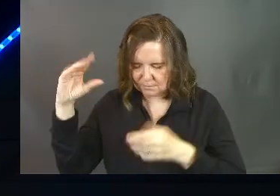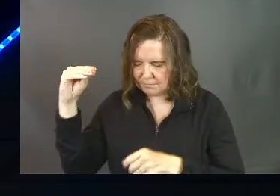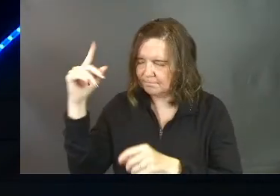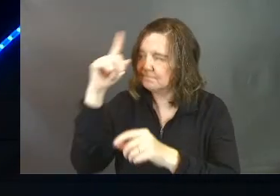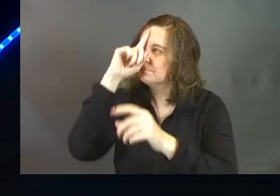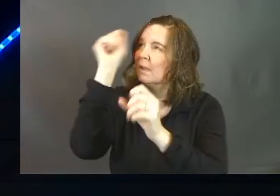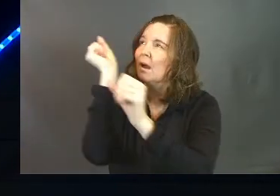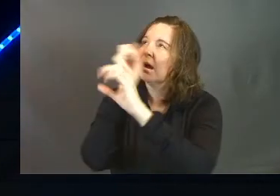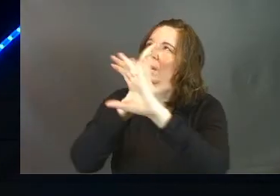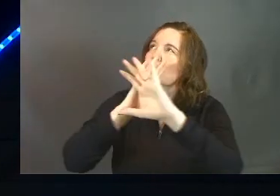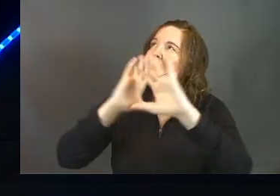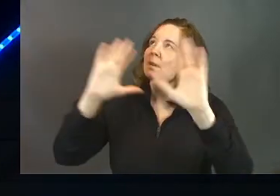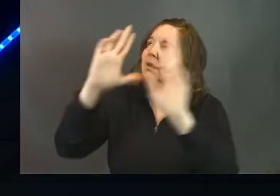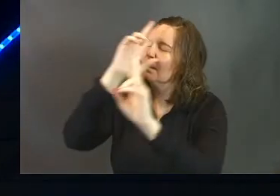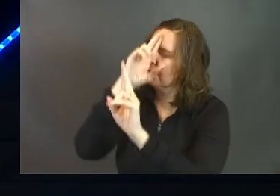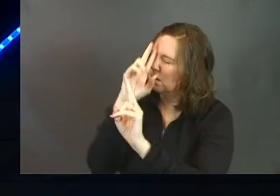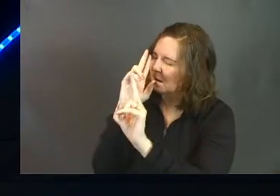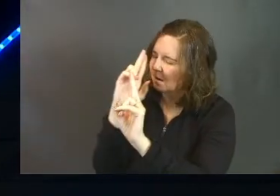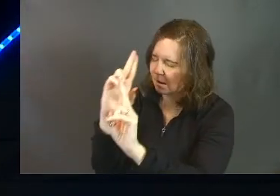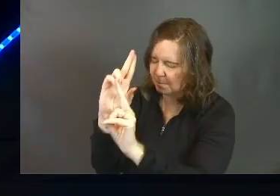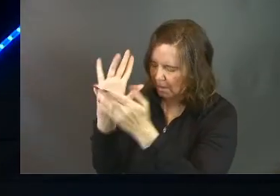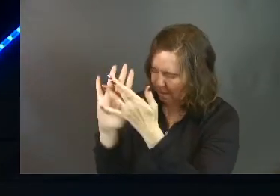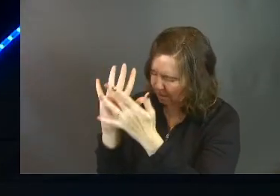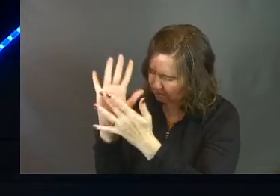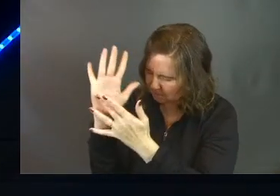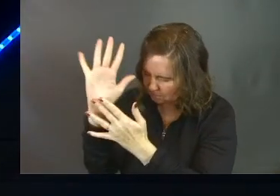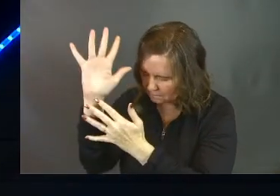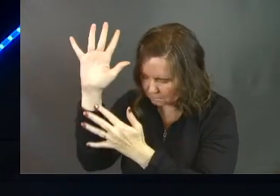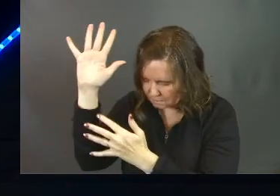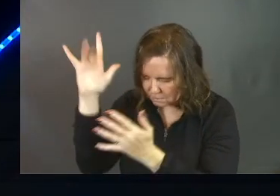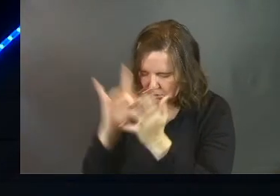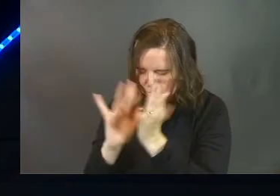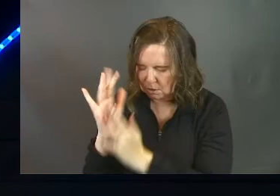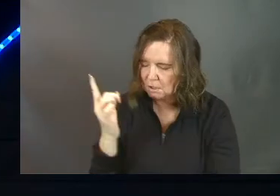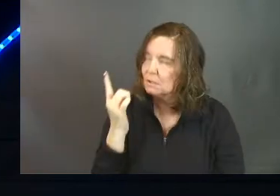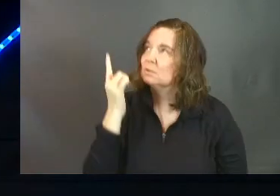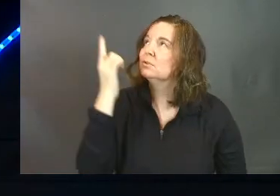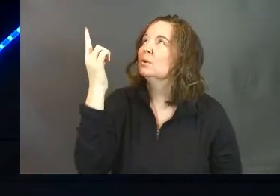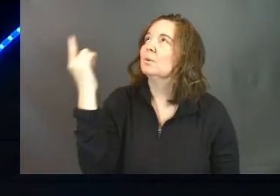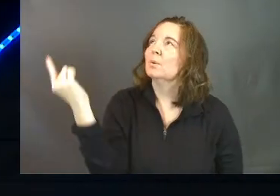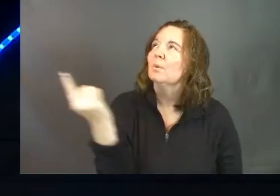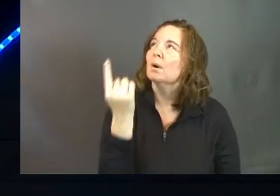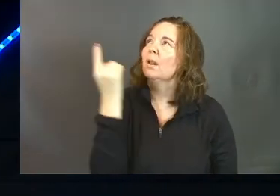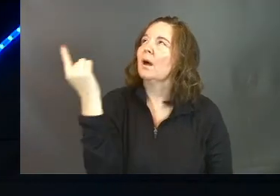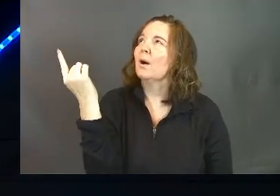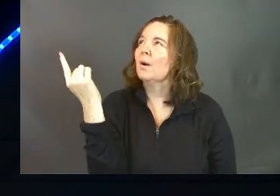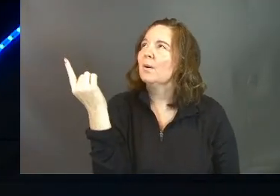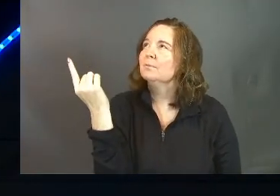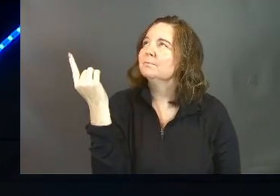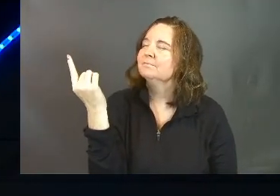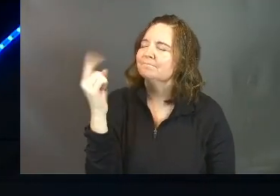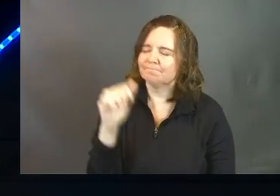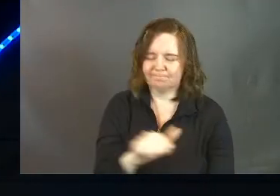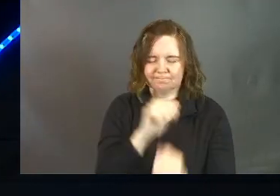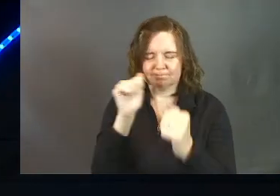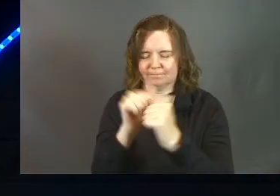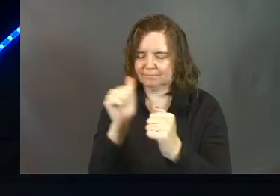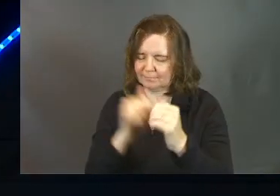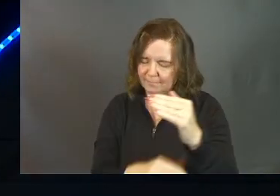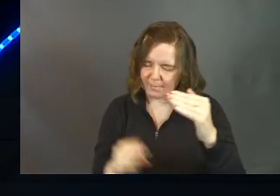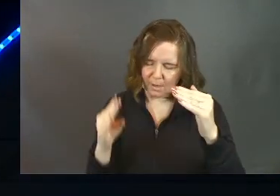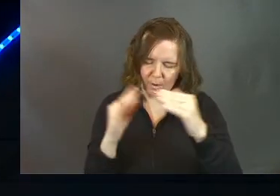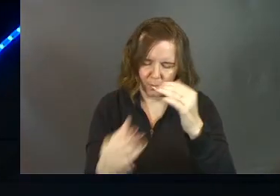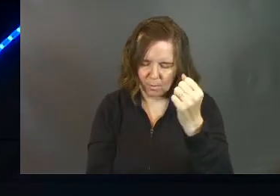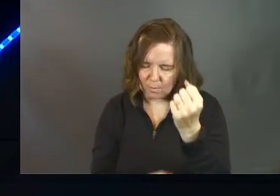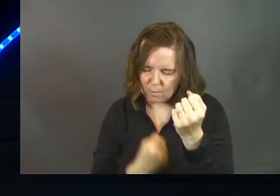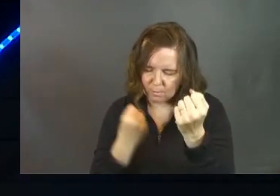hearts, high within our minds. Jesus, You alone, our